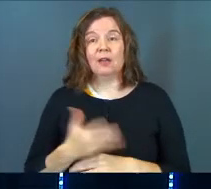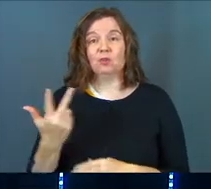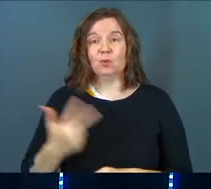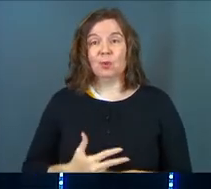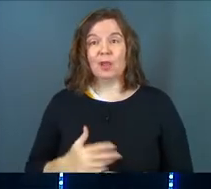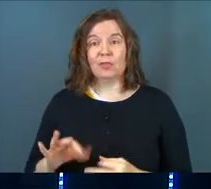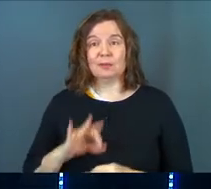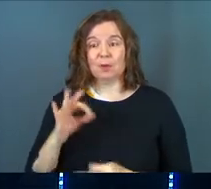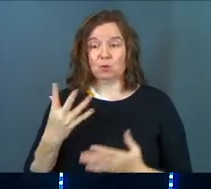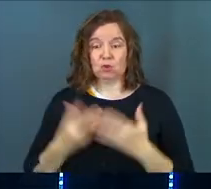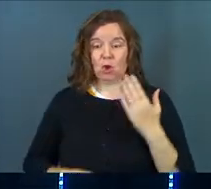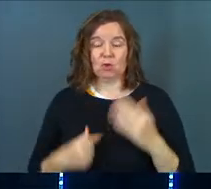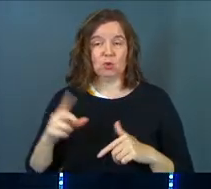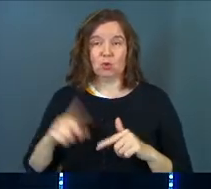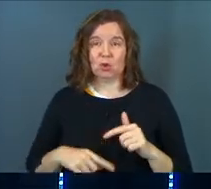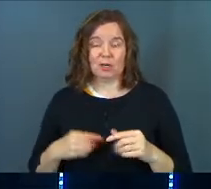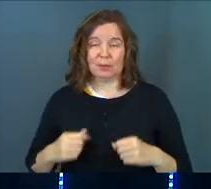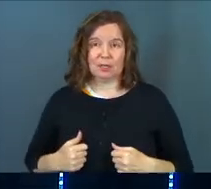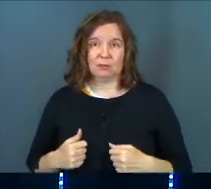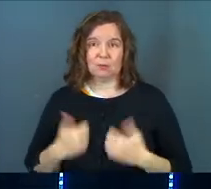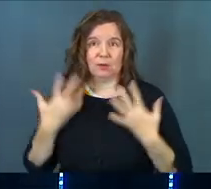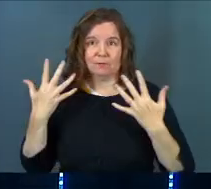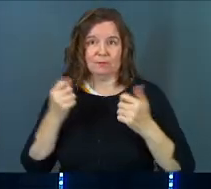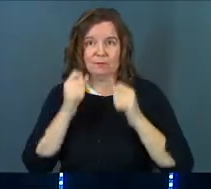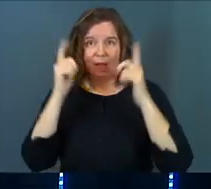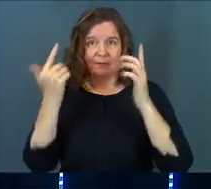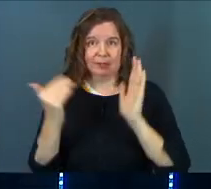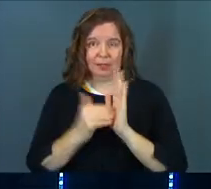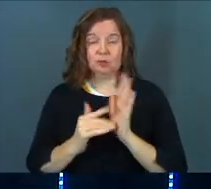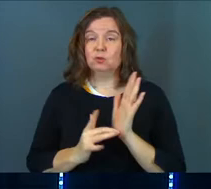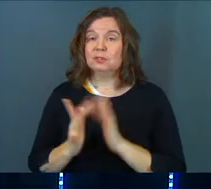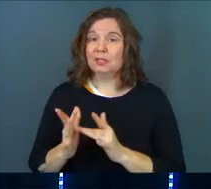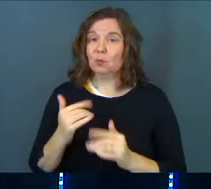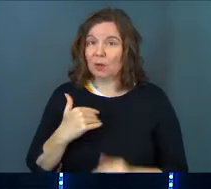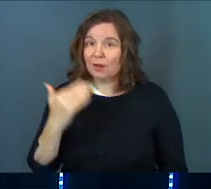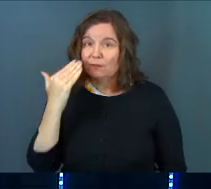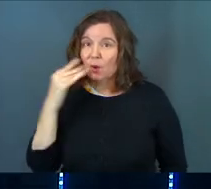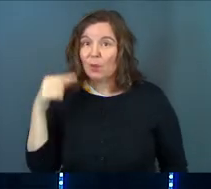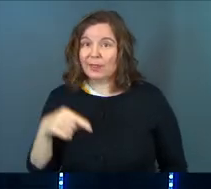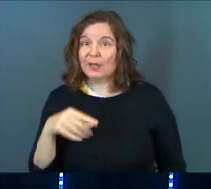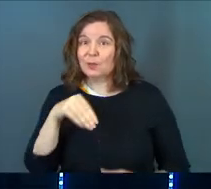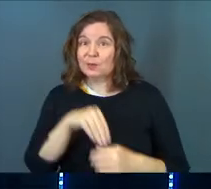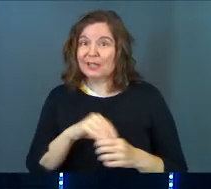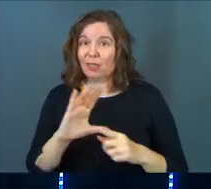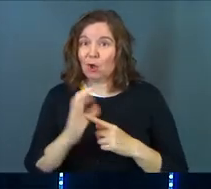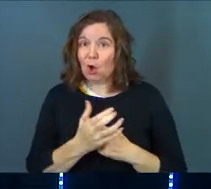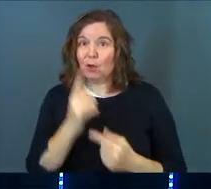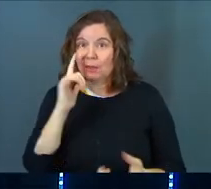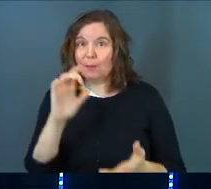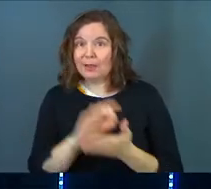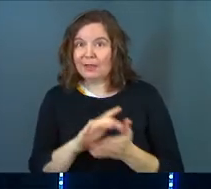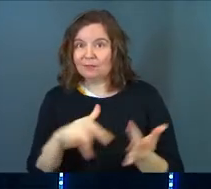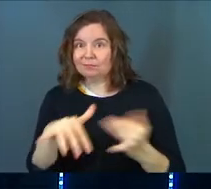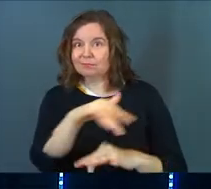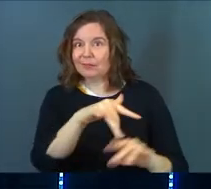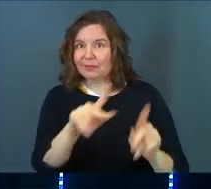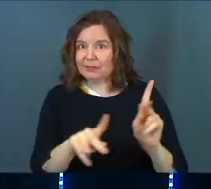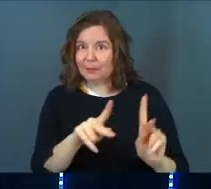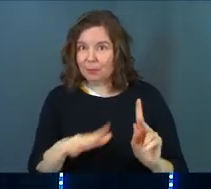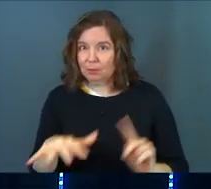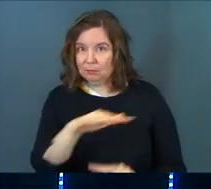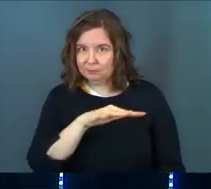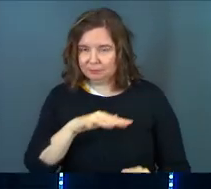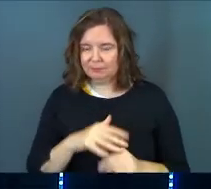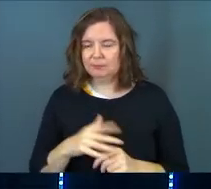After 3 days, the spirit was gone. You couldn't be revived. So Jesus would have known that this was in the culture, in the imagination of these